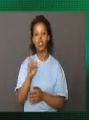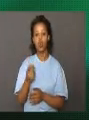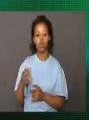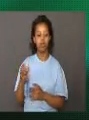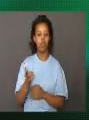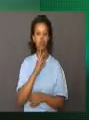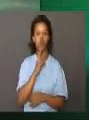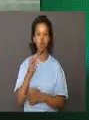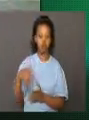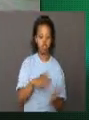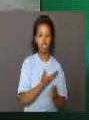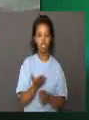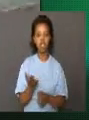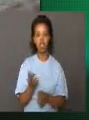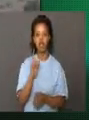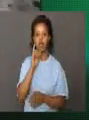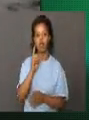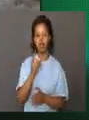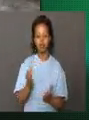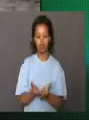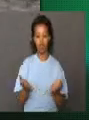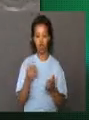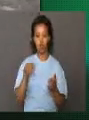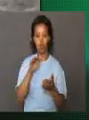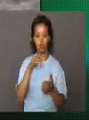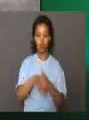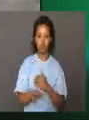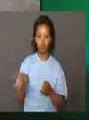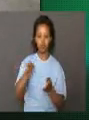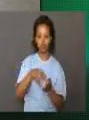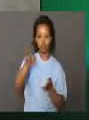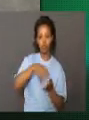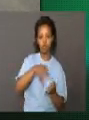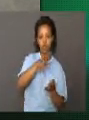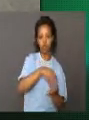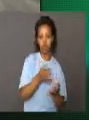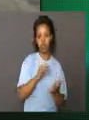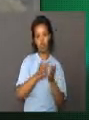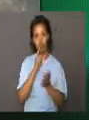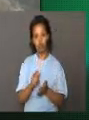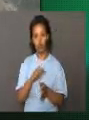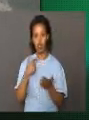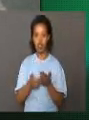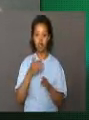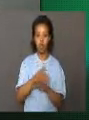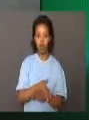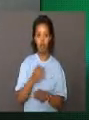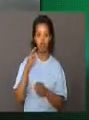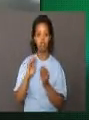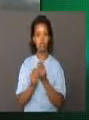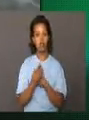tank. The sewage is then pumped into treatment tanks